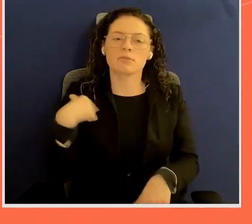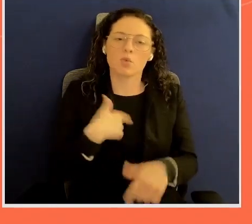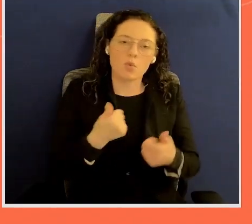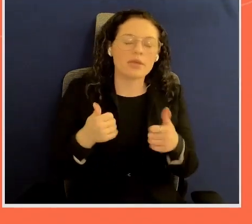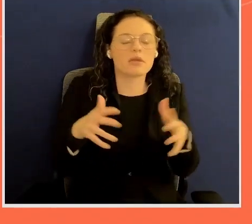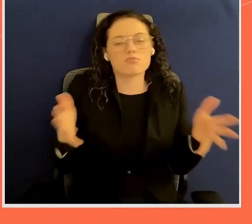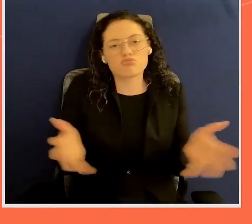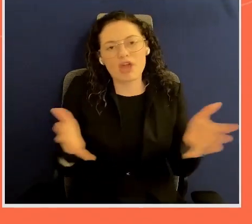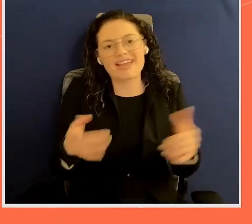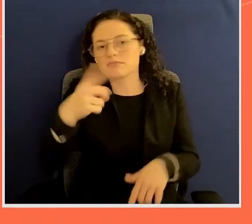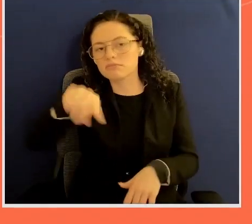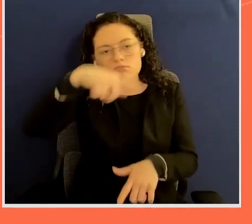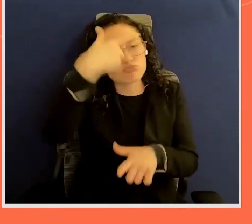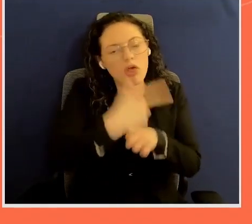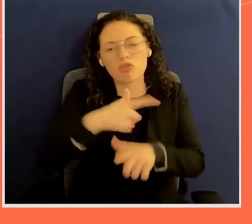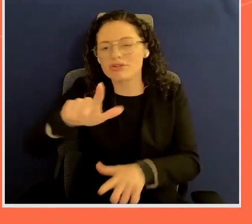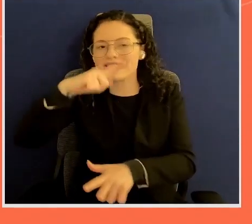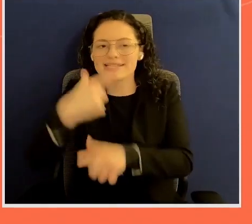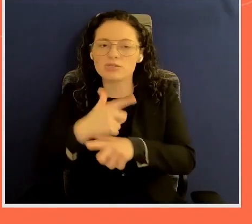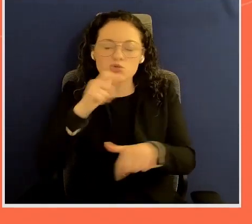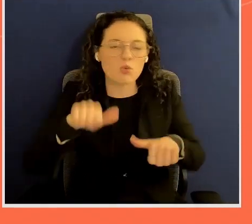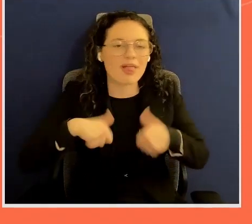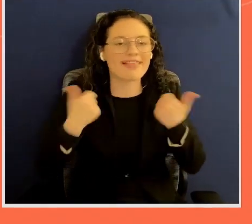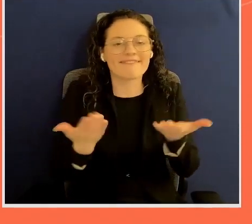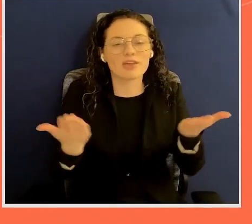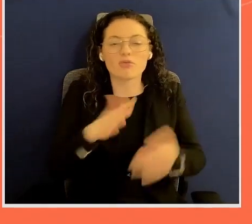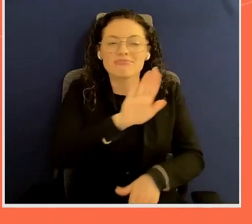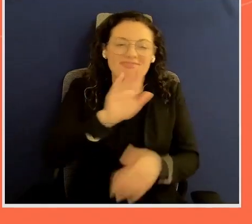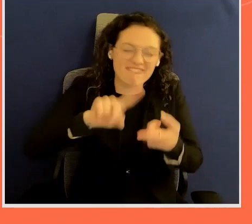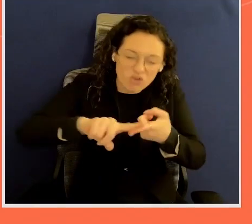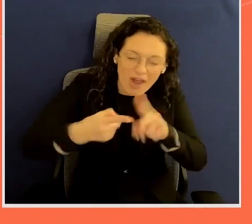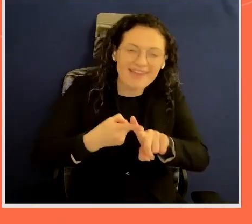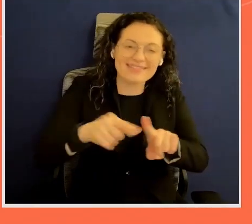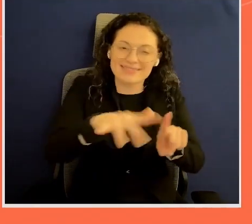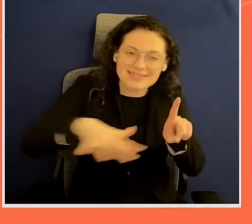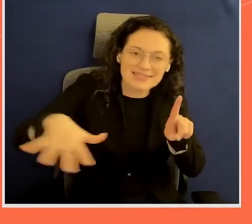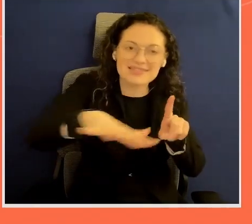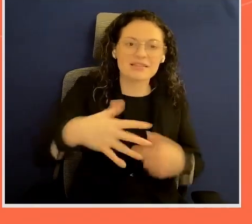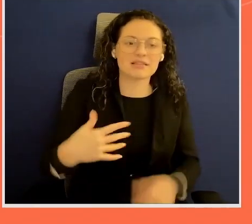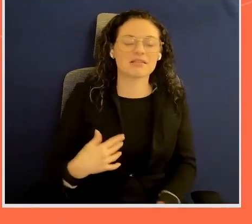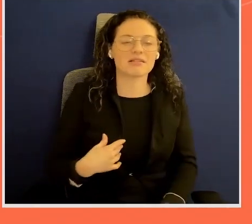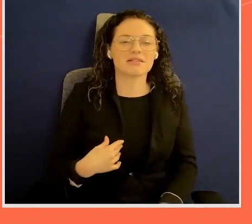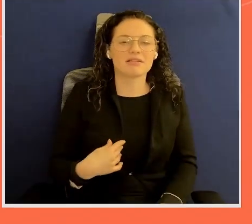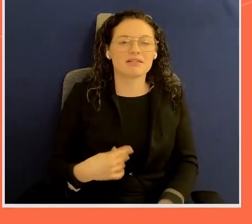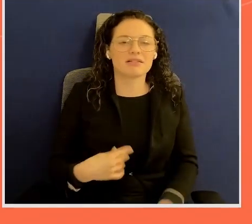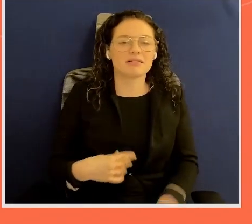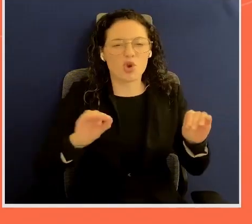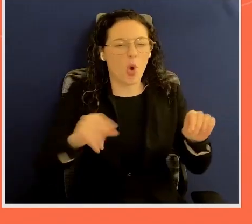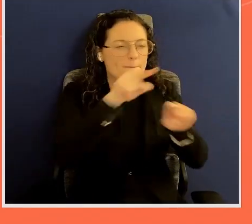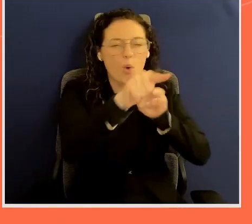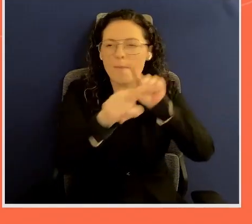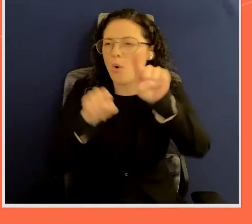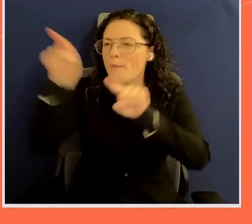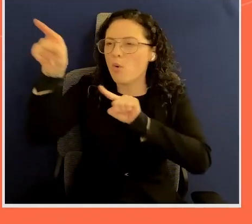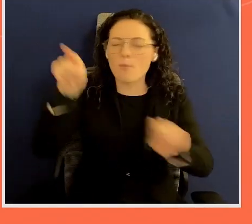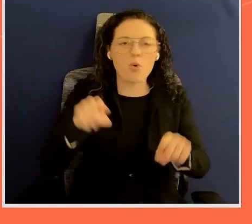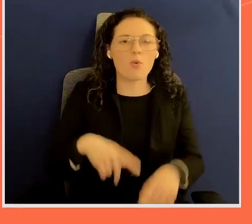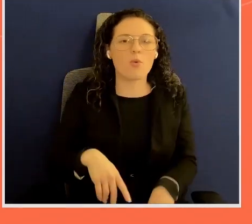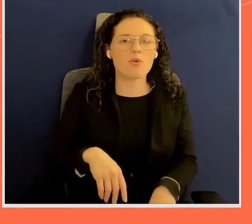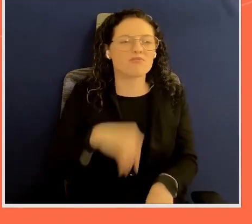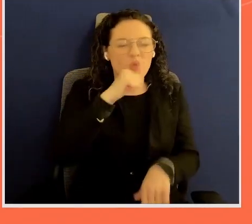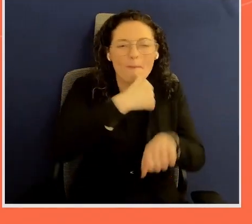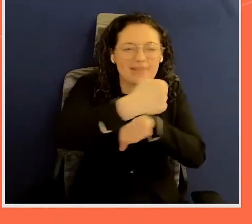in agriculture, ravaged the aquaculture facility, destroyed 20% of our infrastructure, and homes were